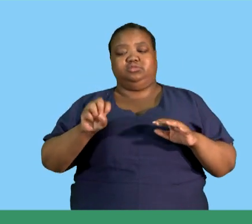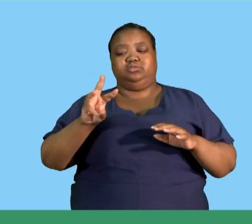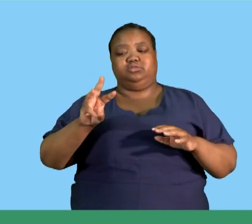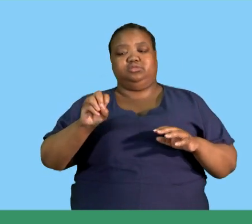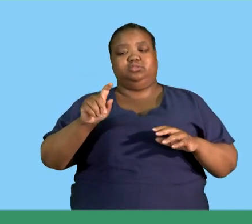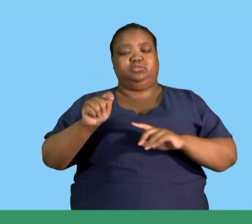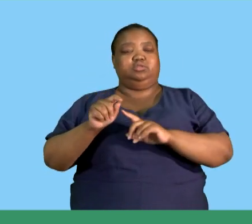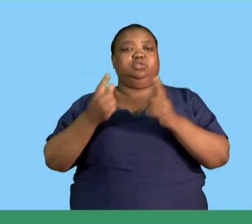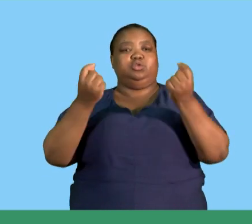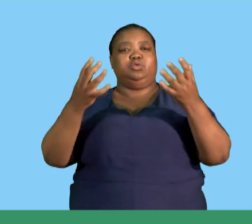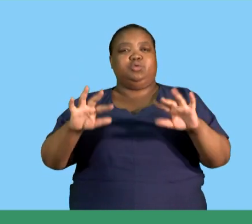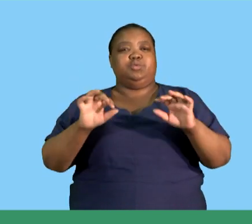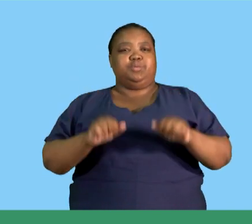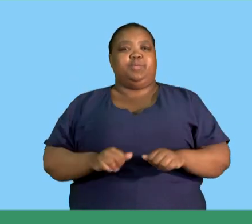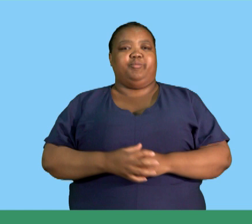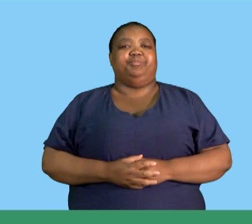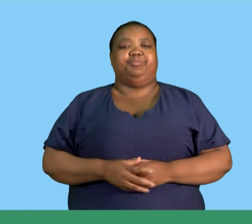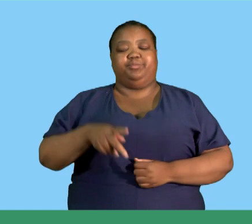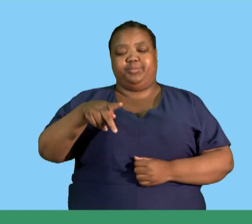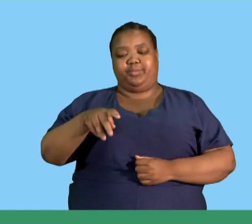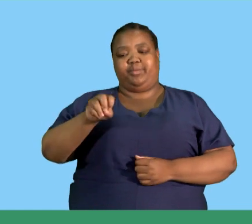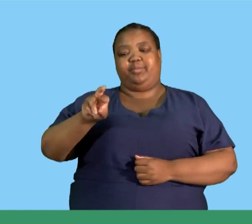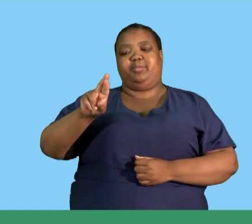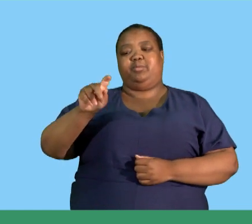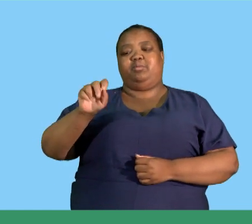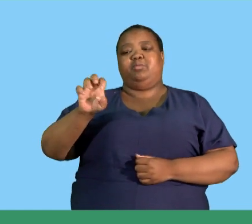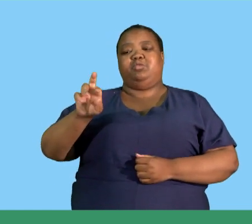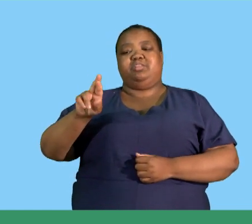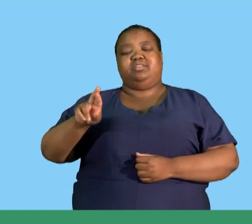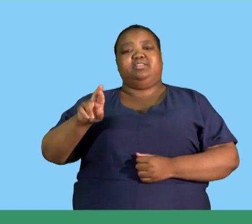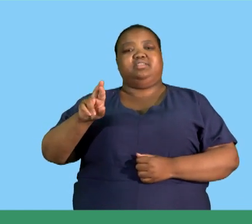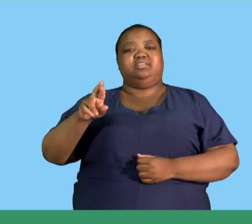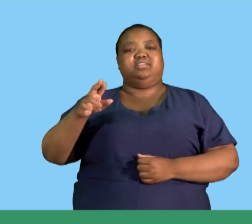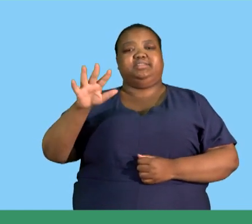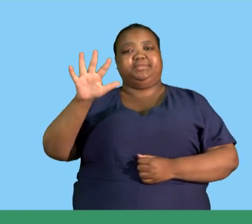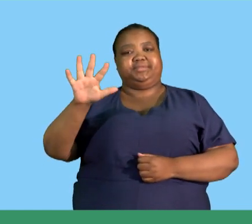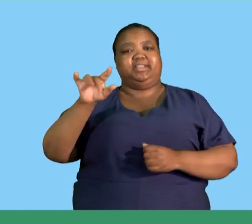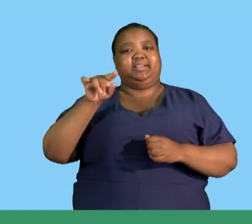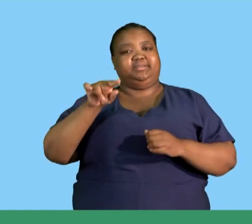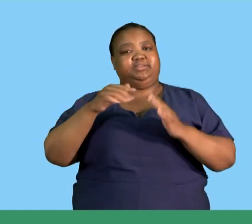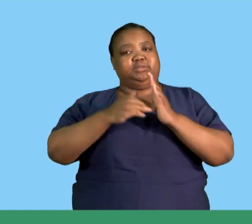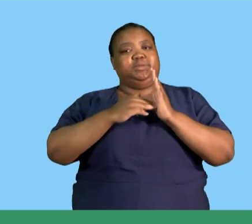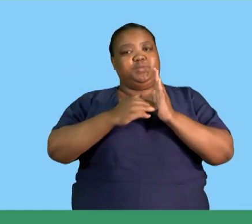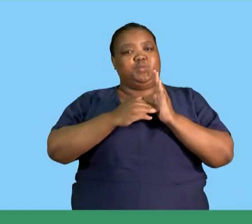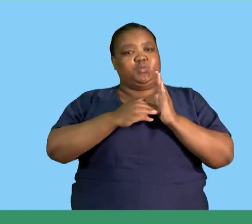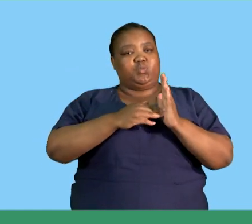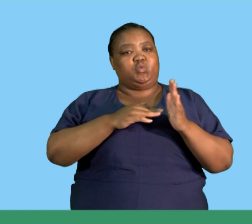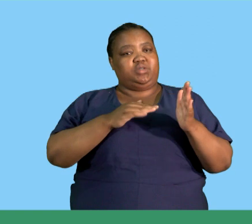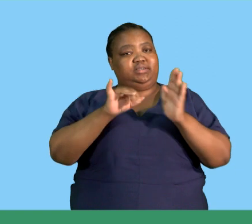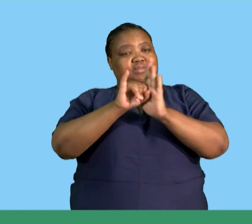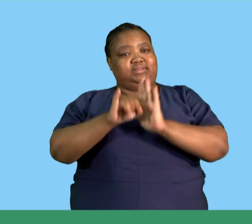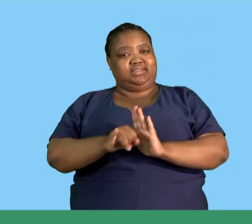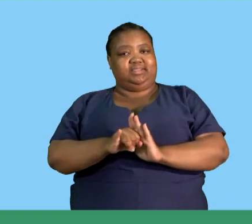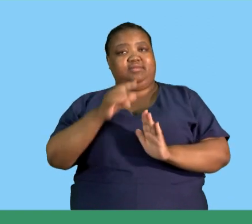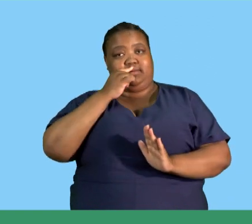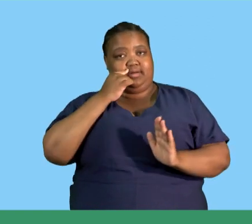name and identify Porter's 5 forces or Porter's 5 force model from given statements or